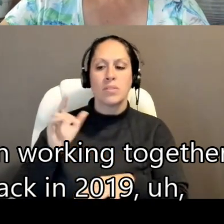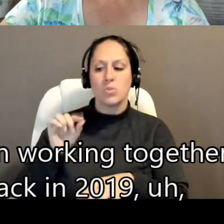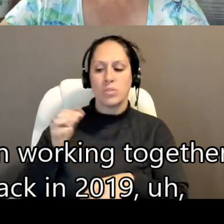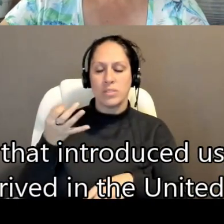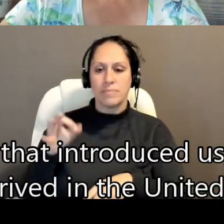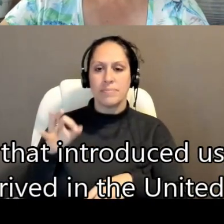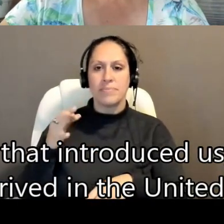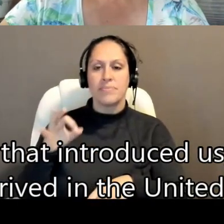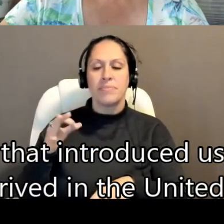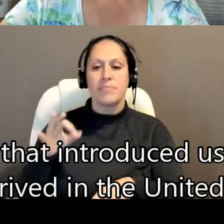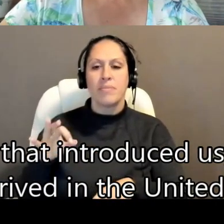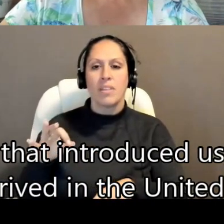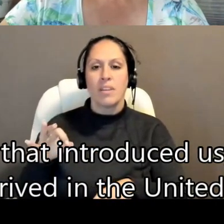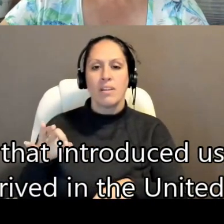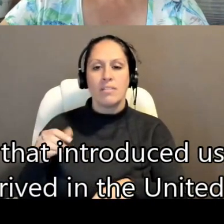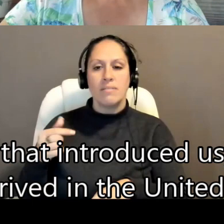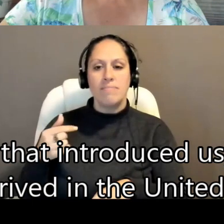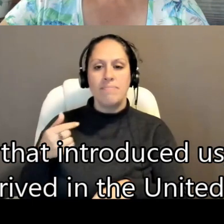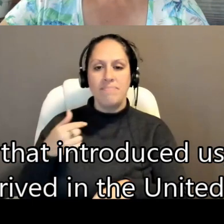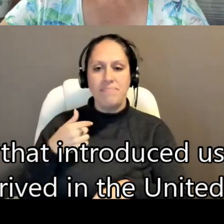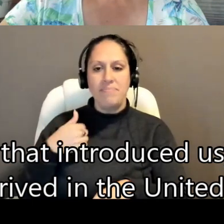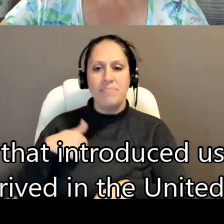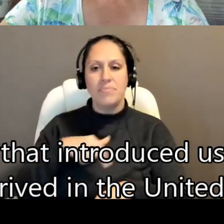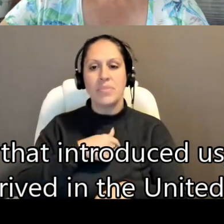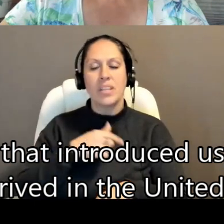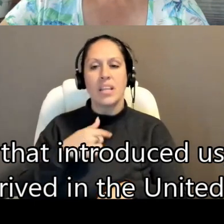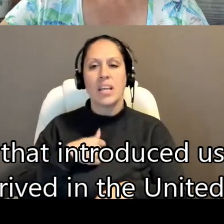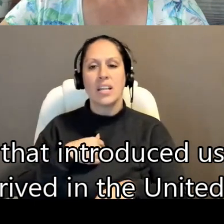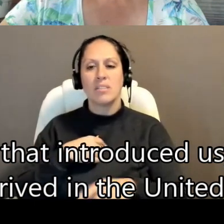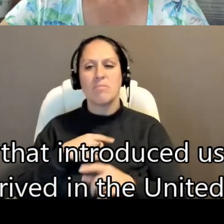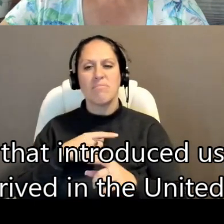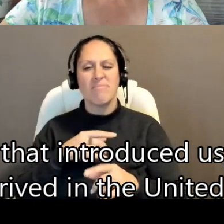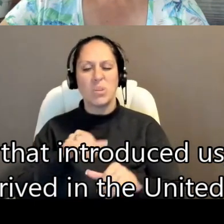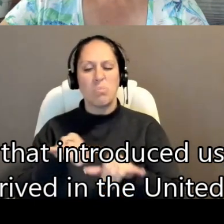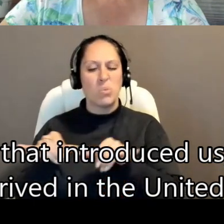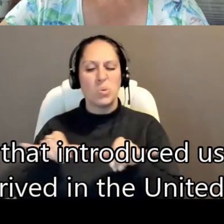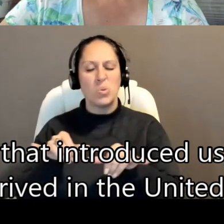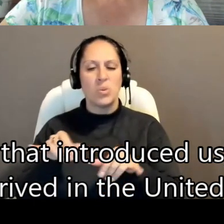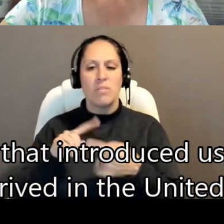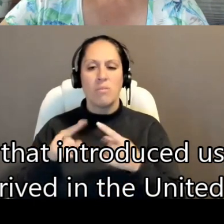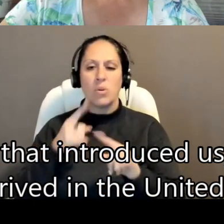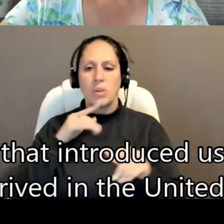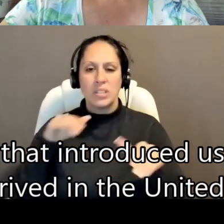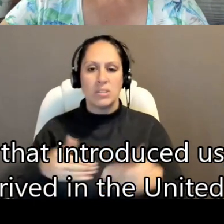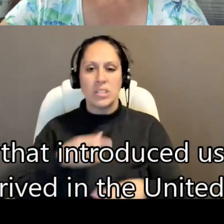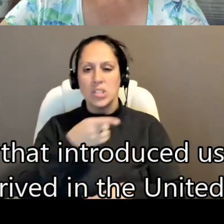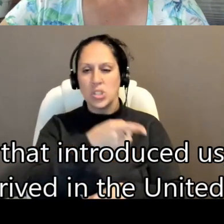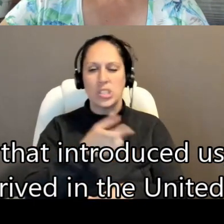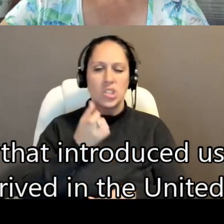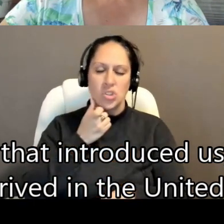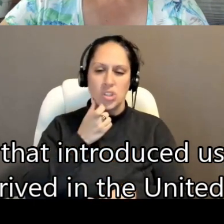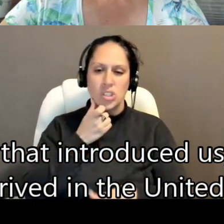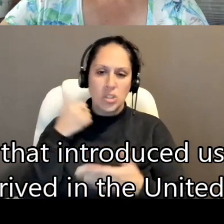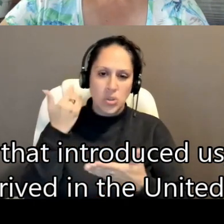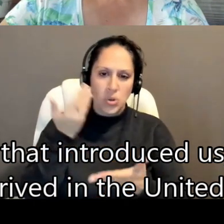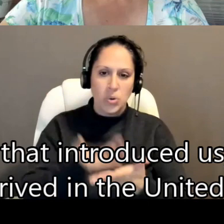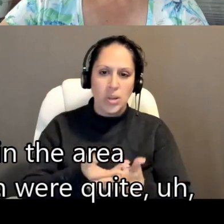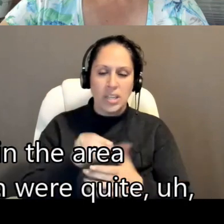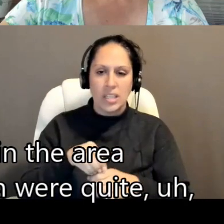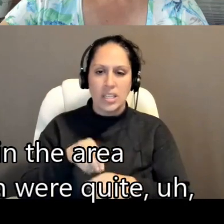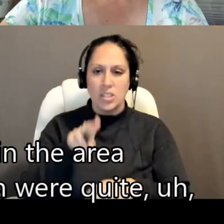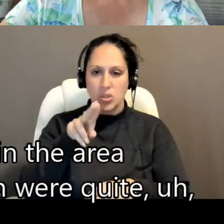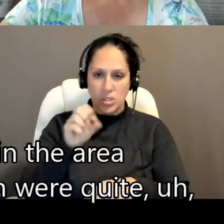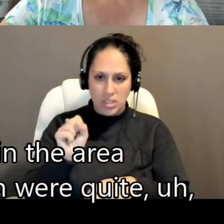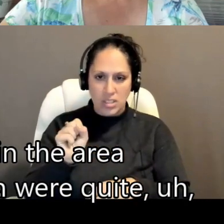2019, we had a mutual friend that introduced us because she had just arrived in the